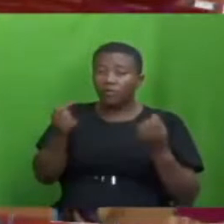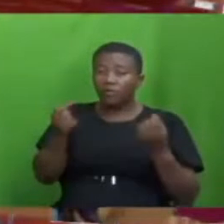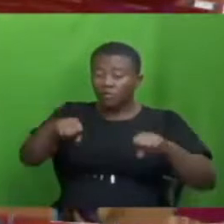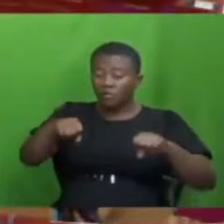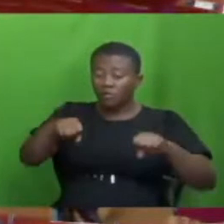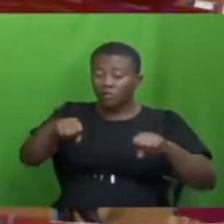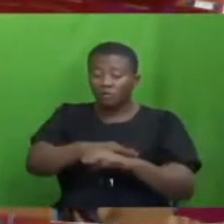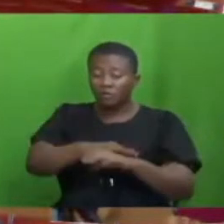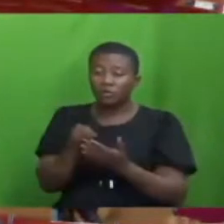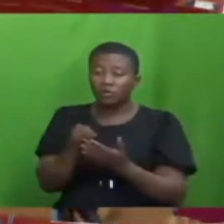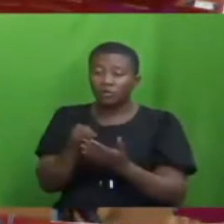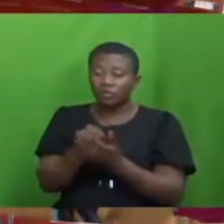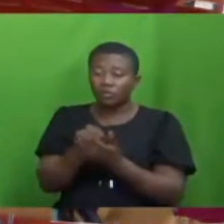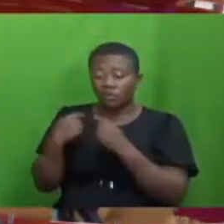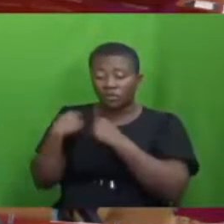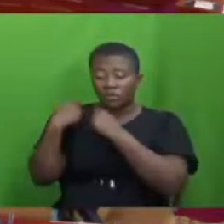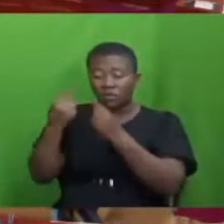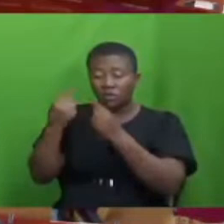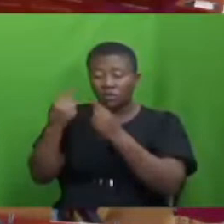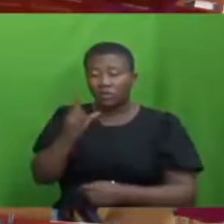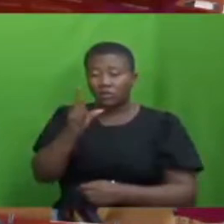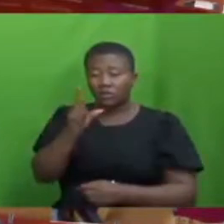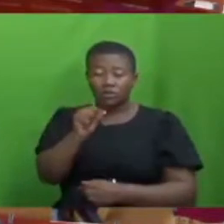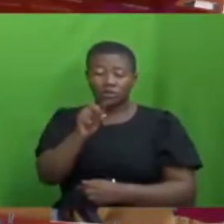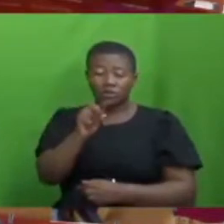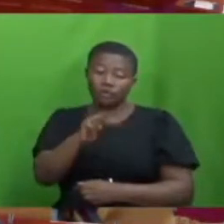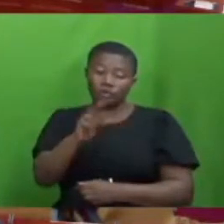economy since 2022.